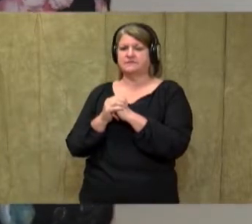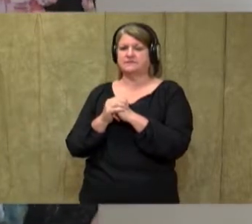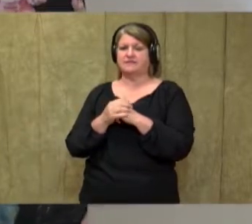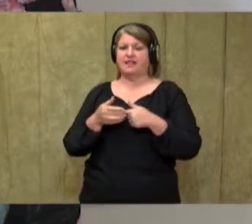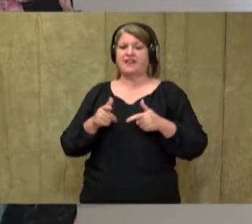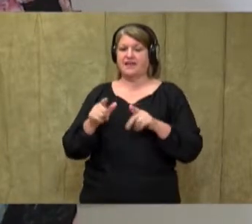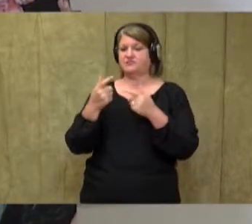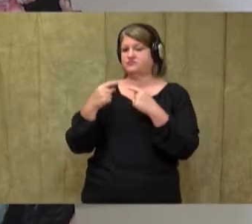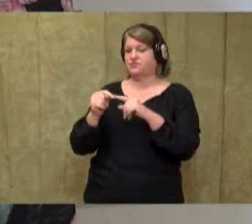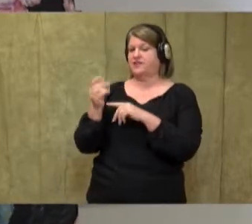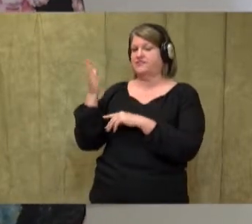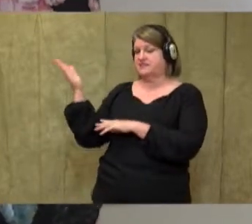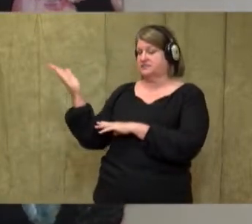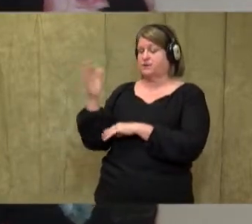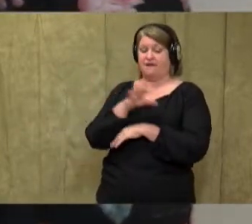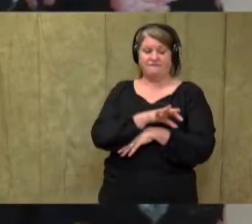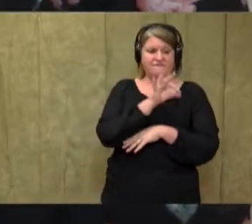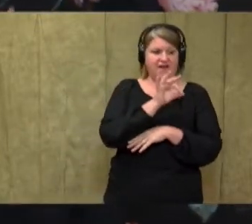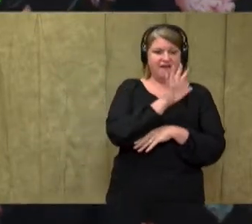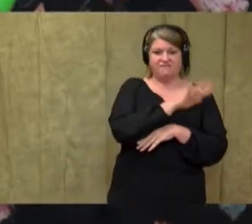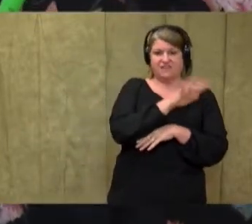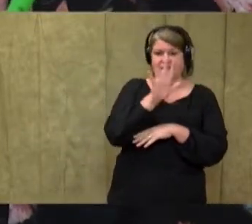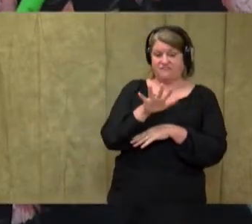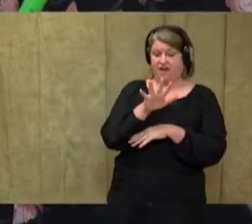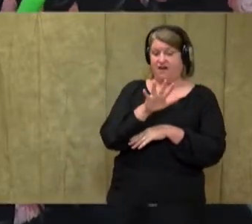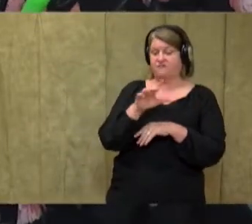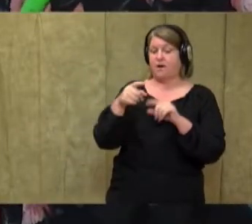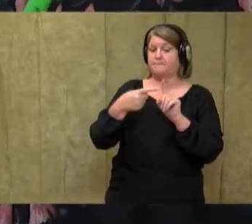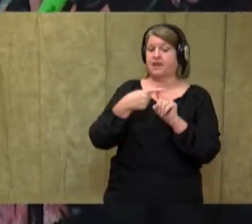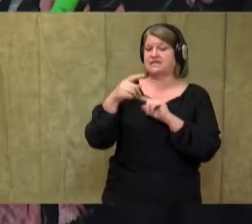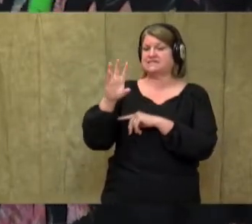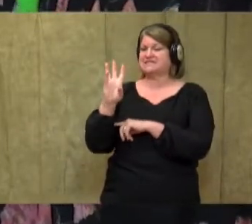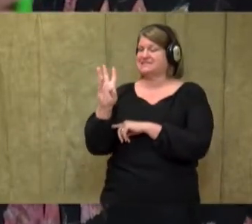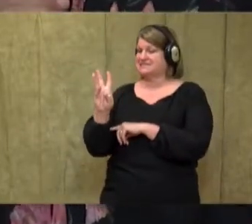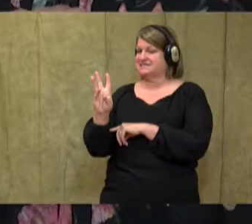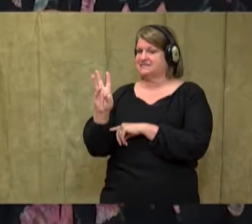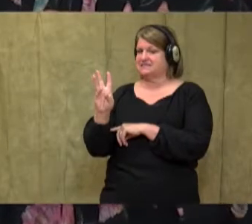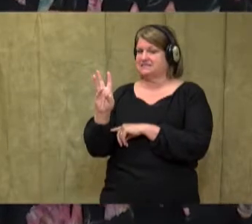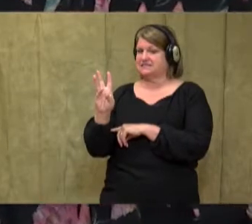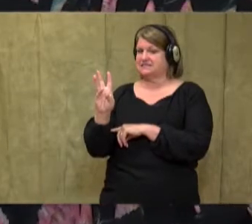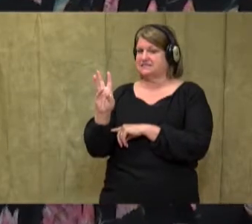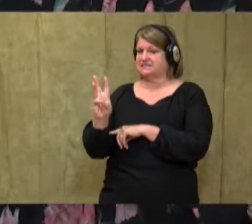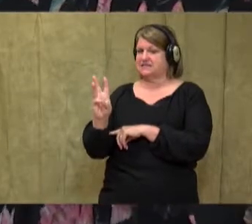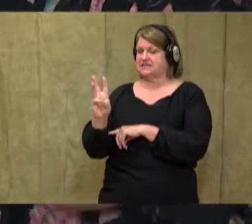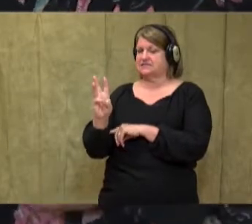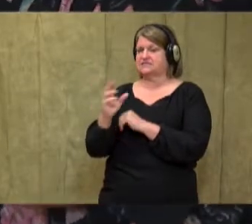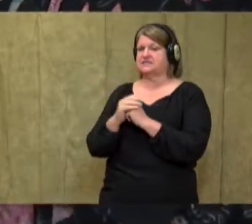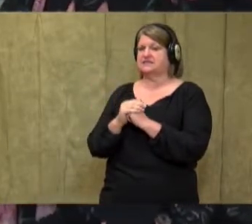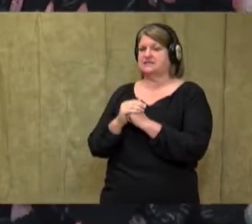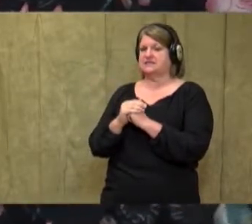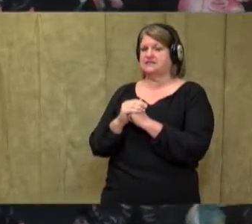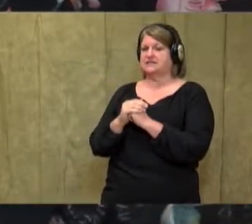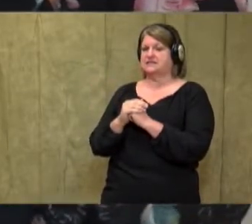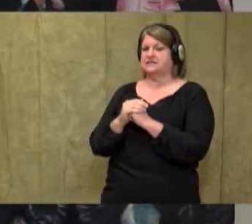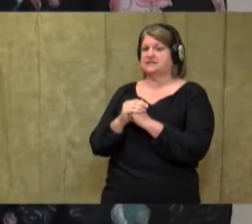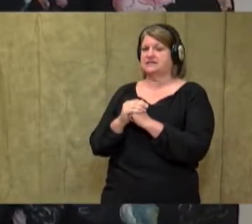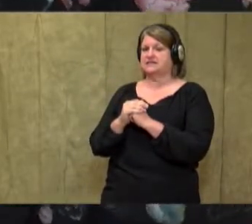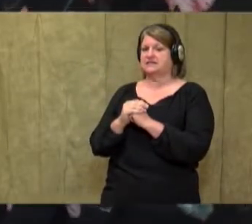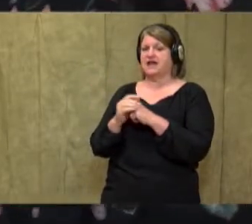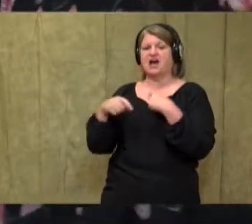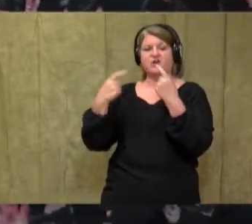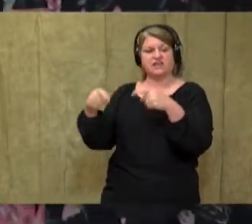try this one. Find 55 plus 6. I'll give you a second to draw it